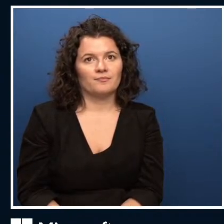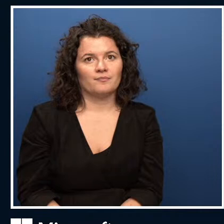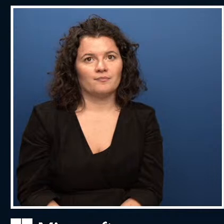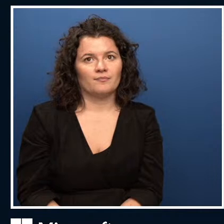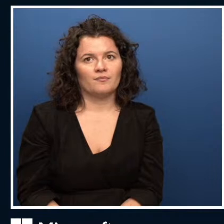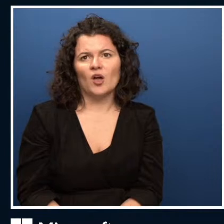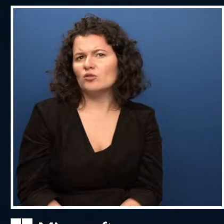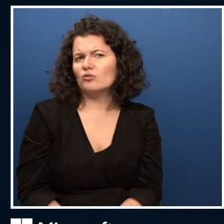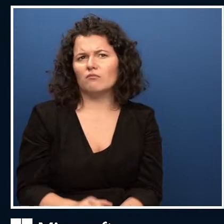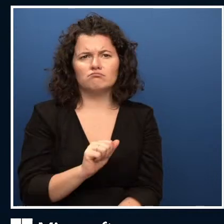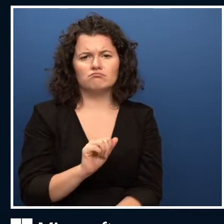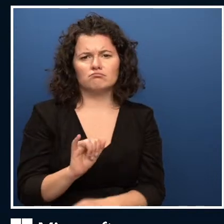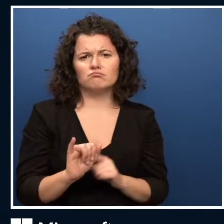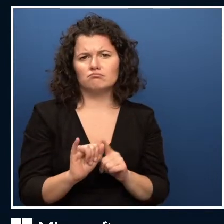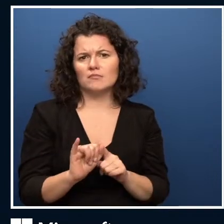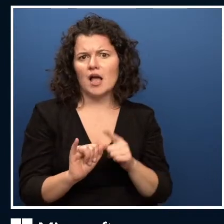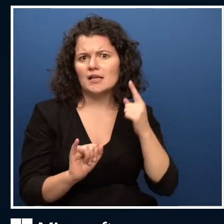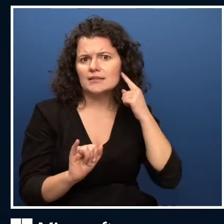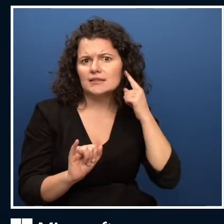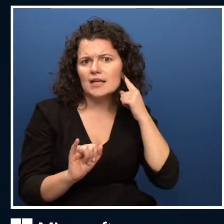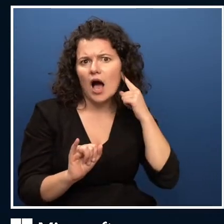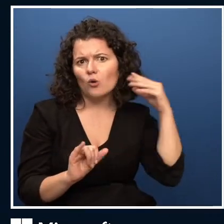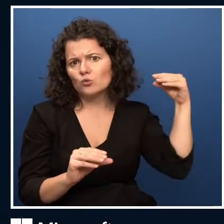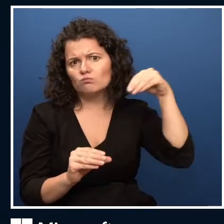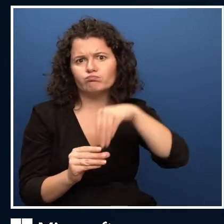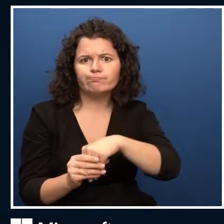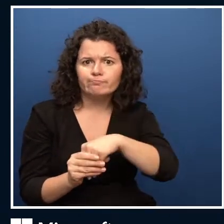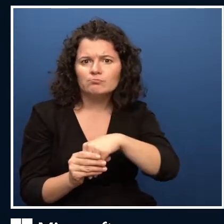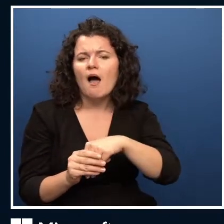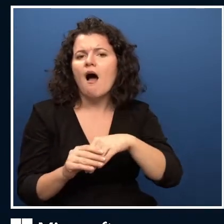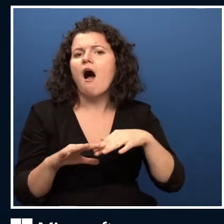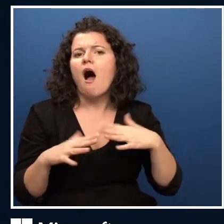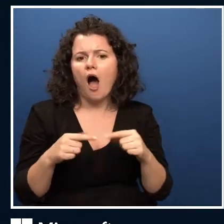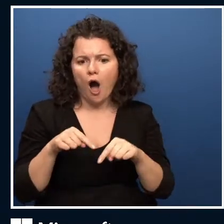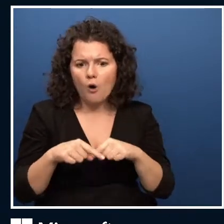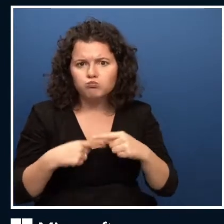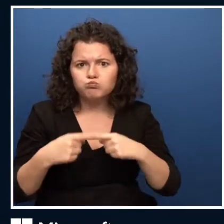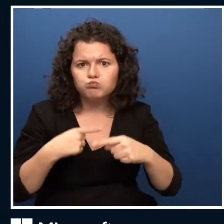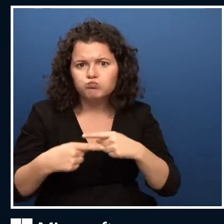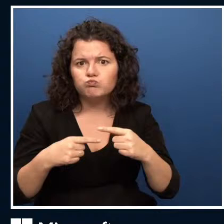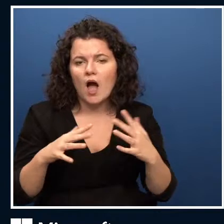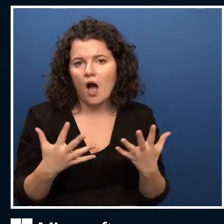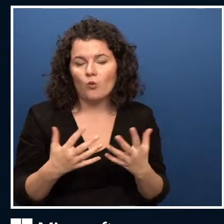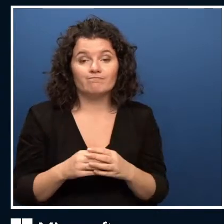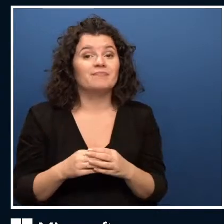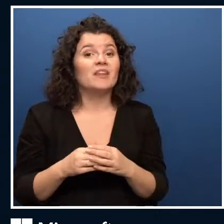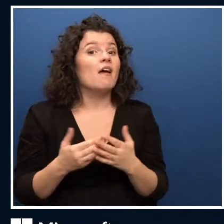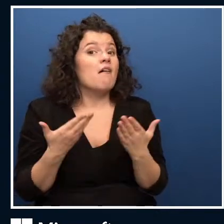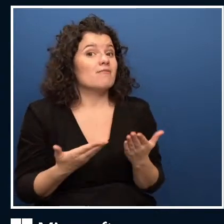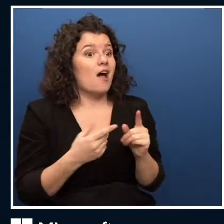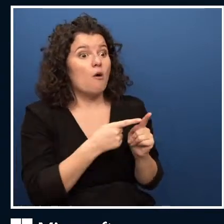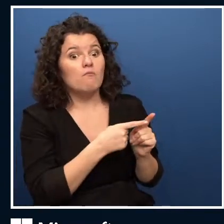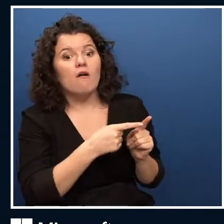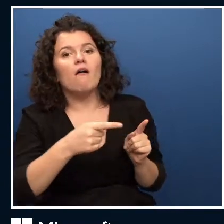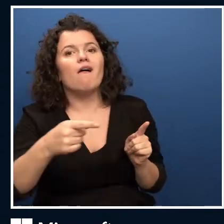intelligence performing today? So recently, there was news about the